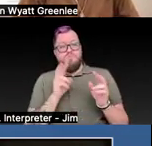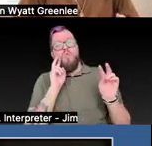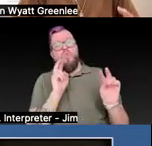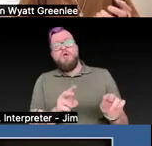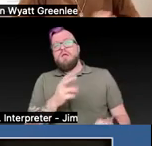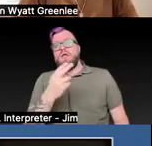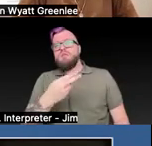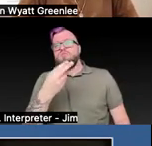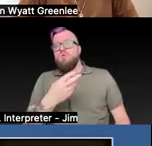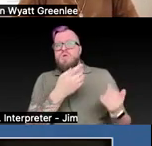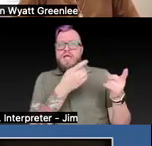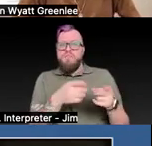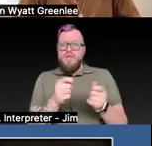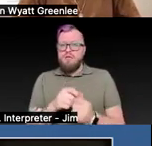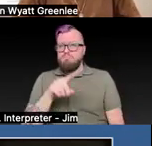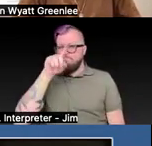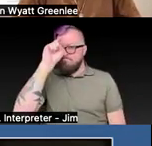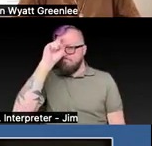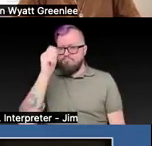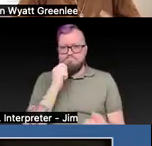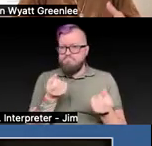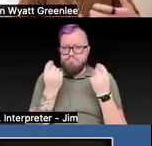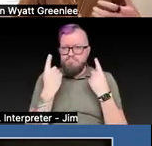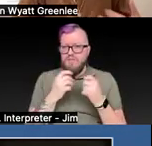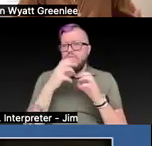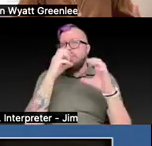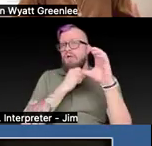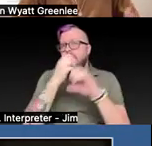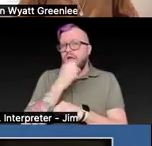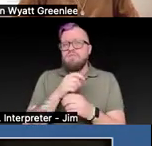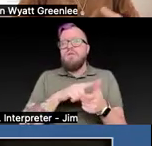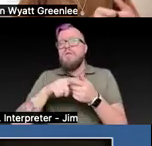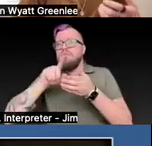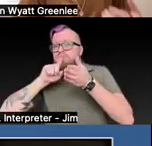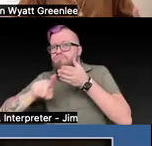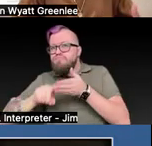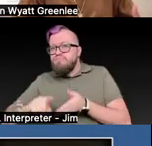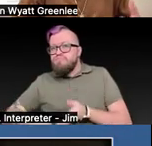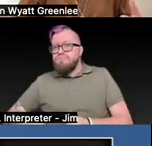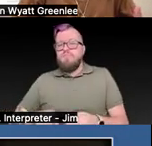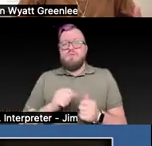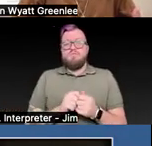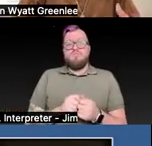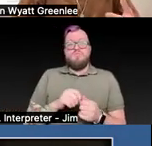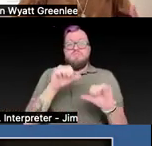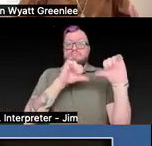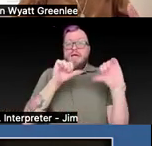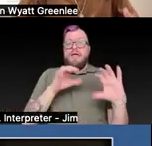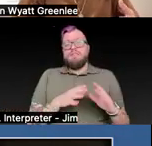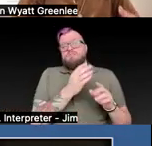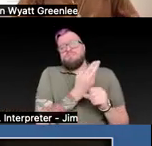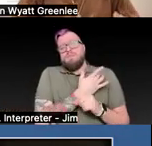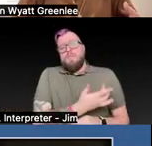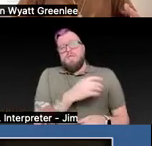don't understand or a question you have, and you make a hypothesis about it, and then you do research. For a scientist, you do research in the lab. For a historian,